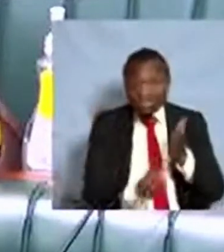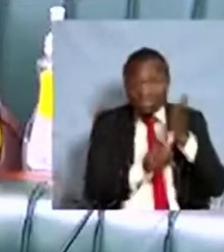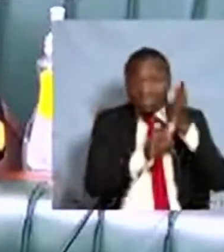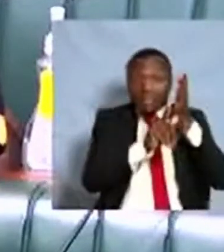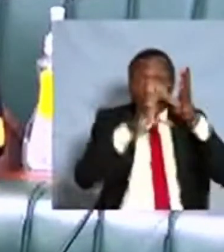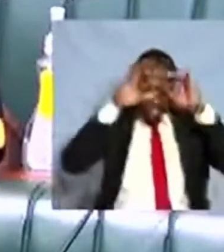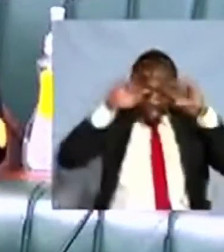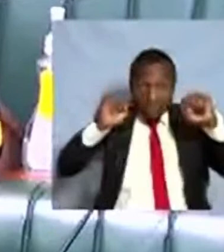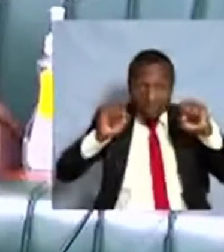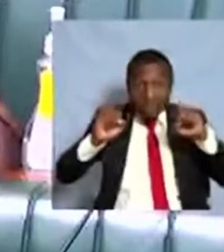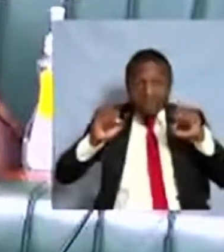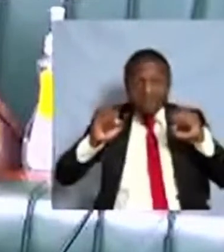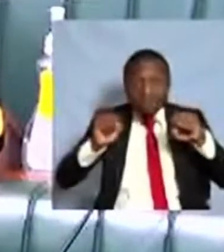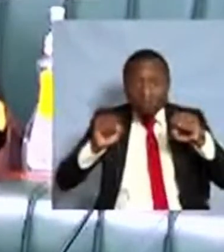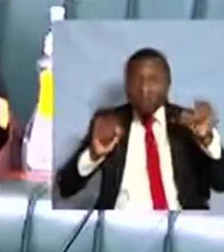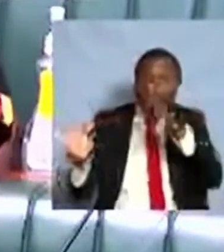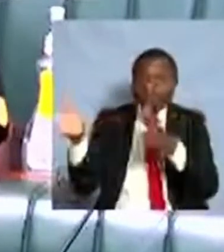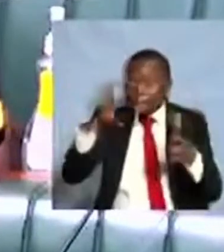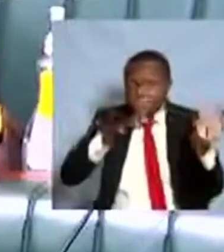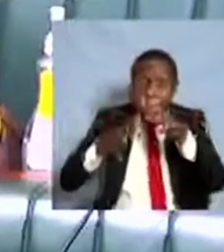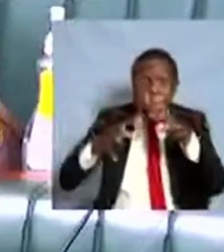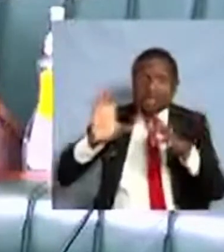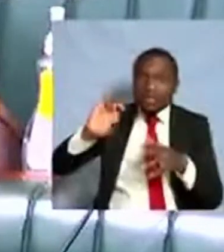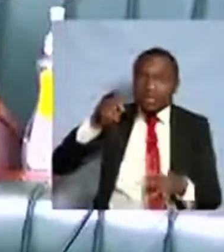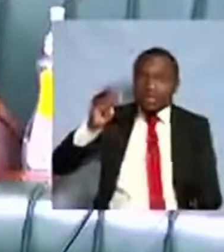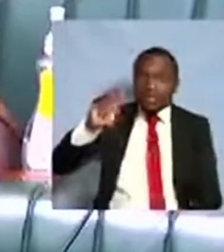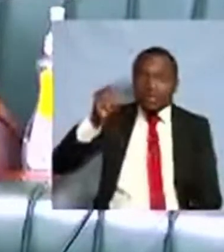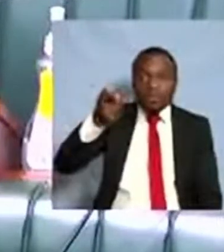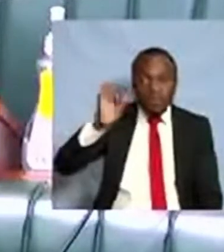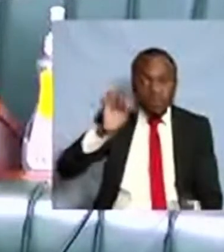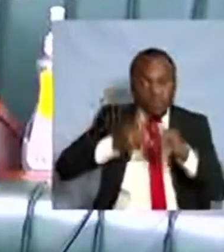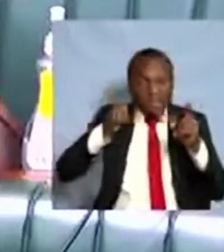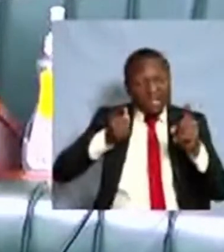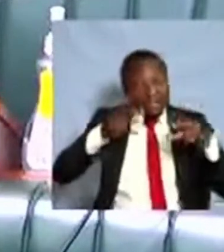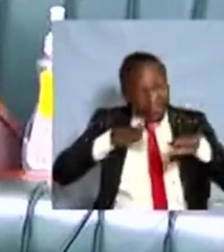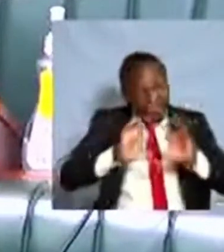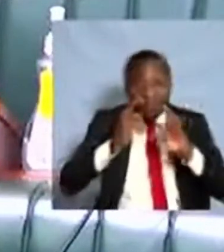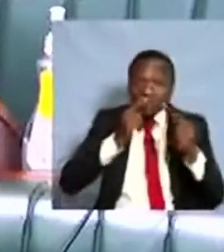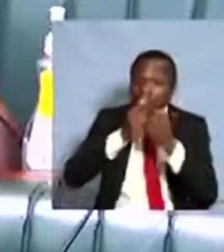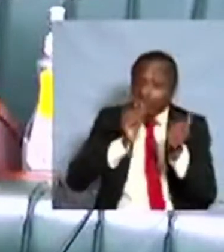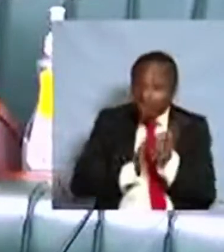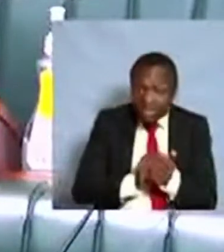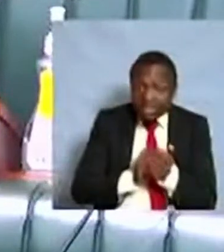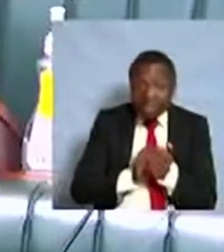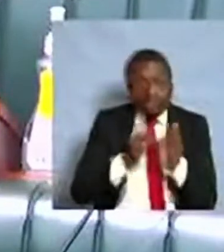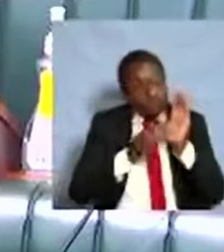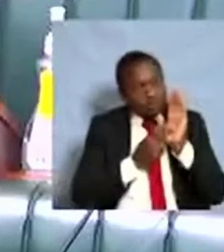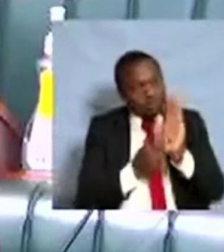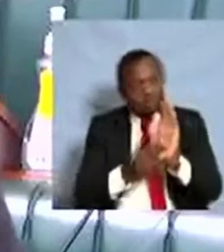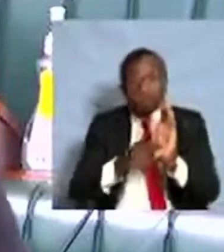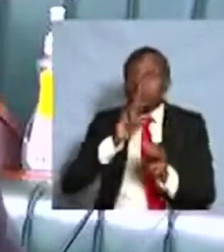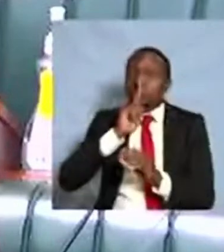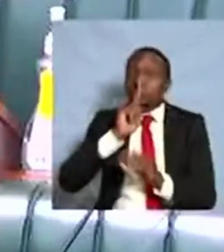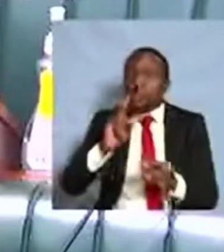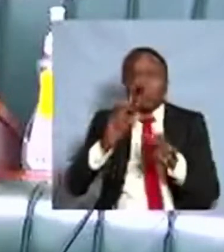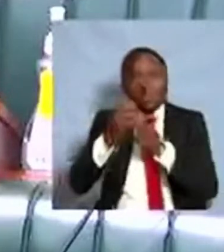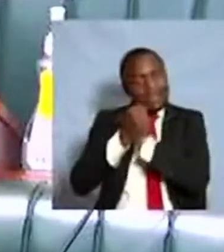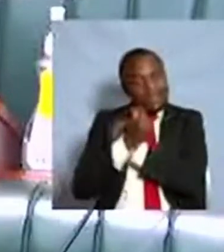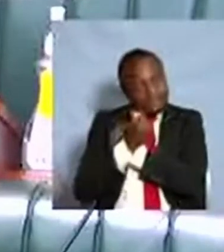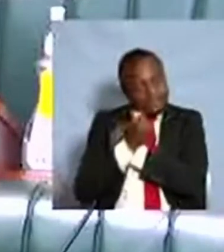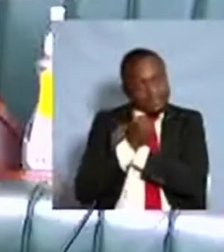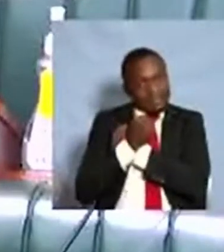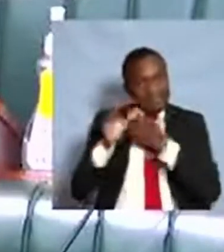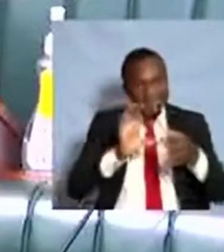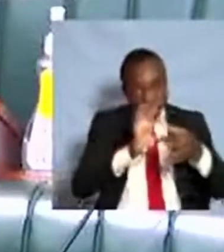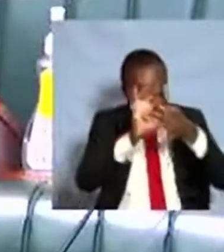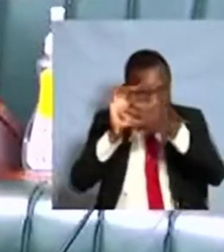president was even beaten in Chiengi, but she still talks to those people. I'm talking about showing the true patriotism for the